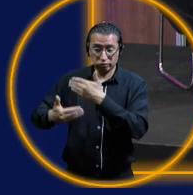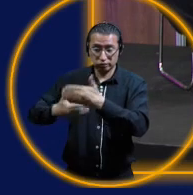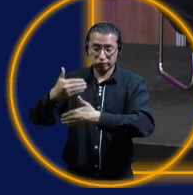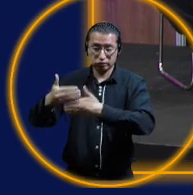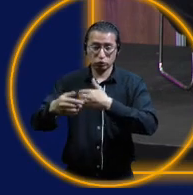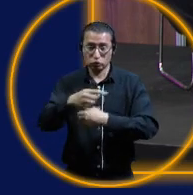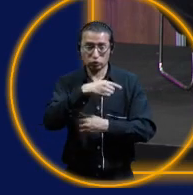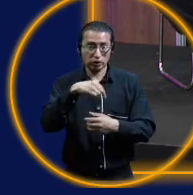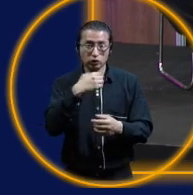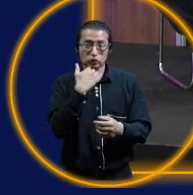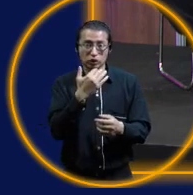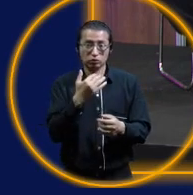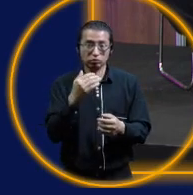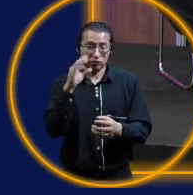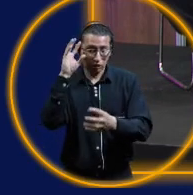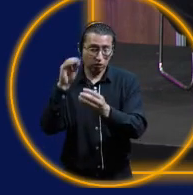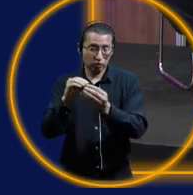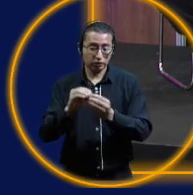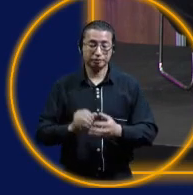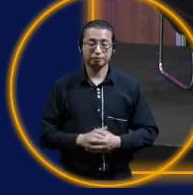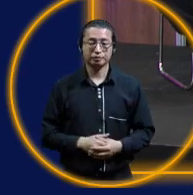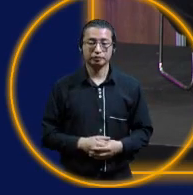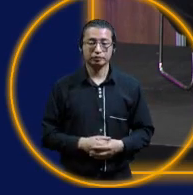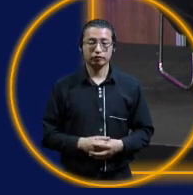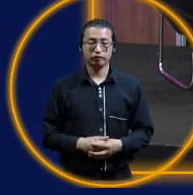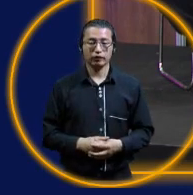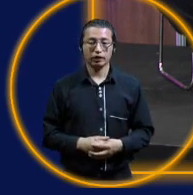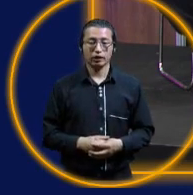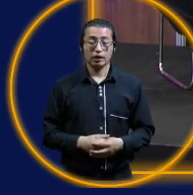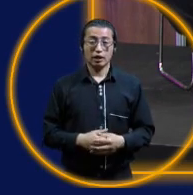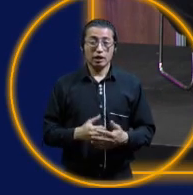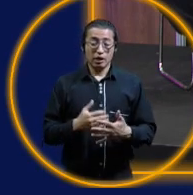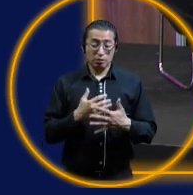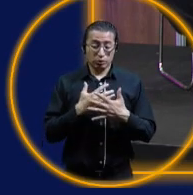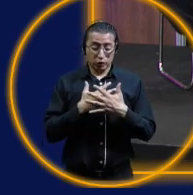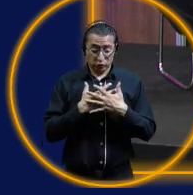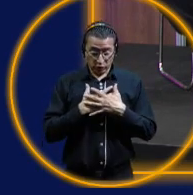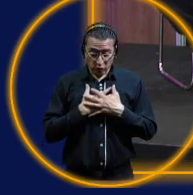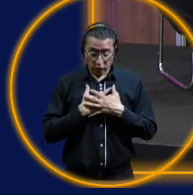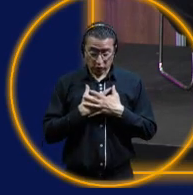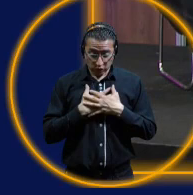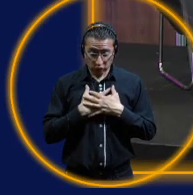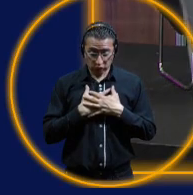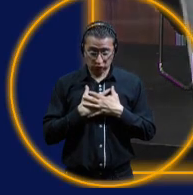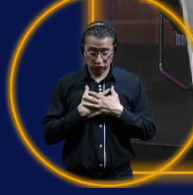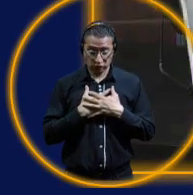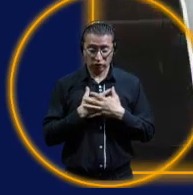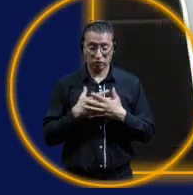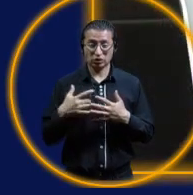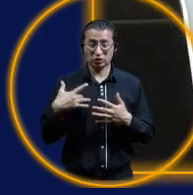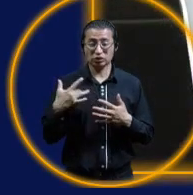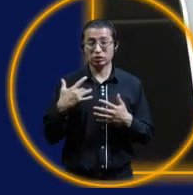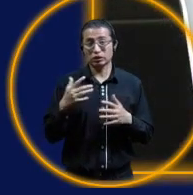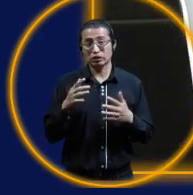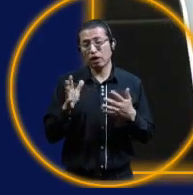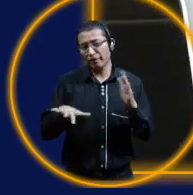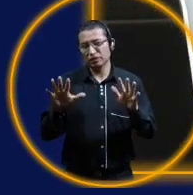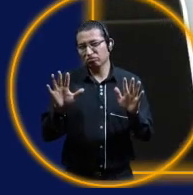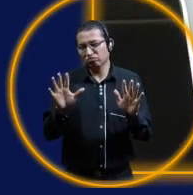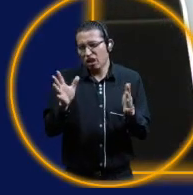across? I mean, I feel like just sometimes you'll see a